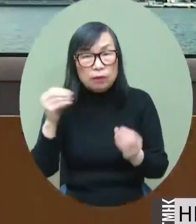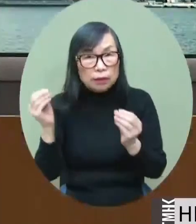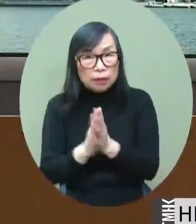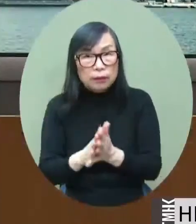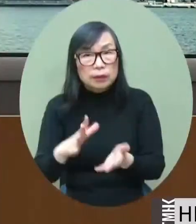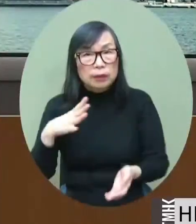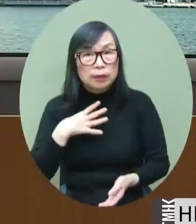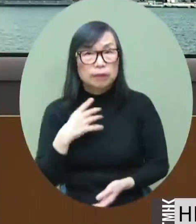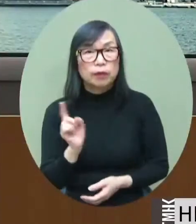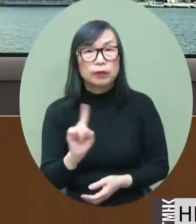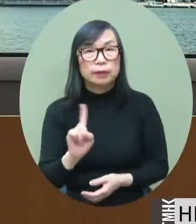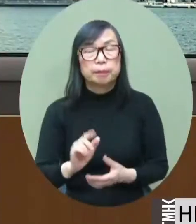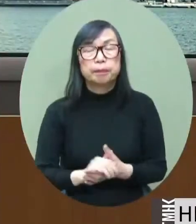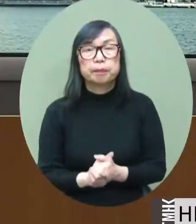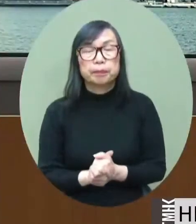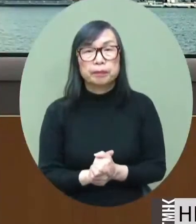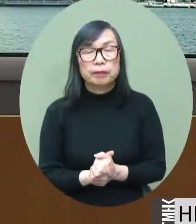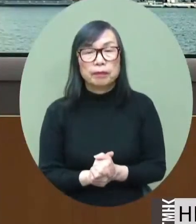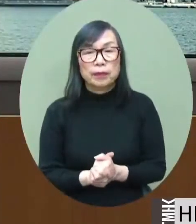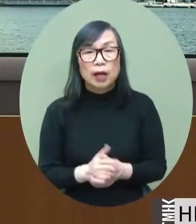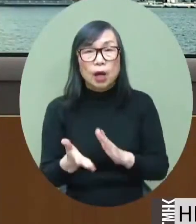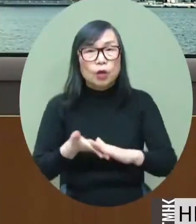For the last, could you repeat your last question?